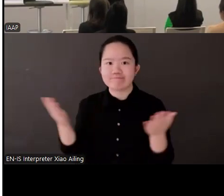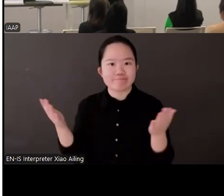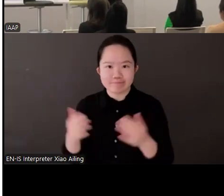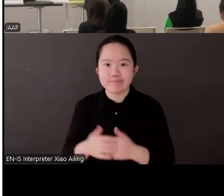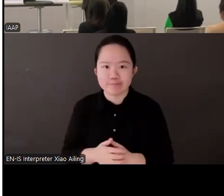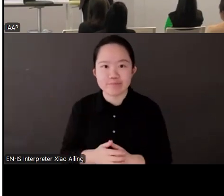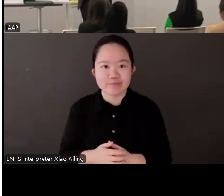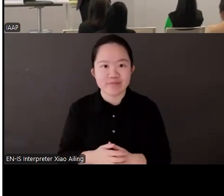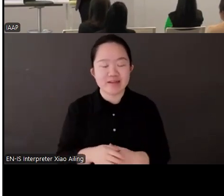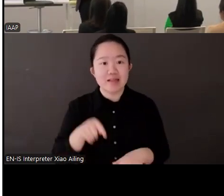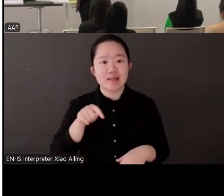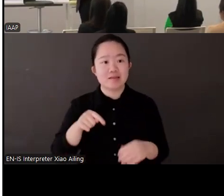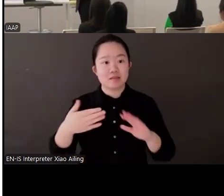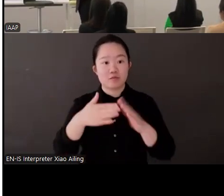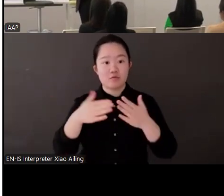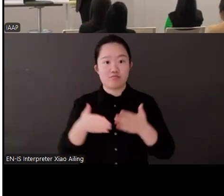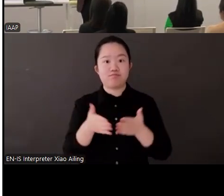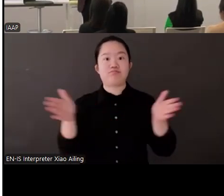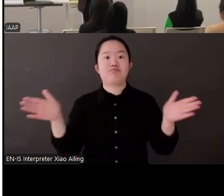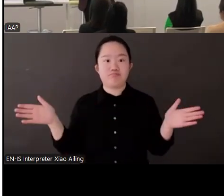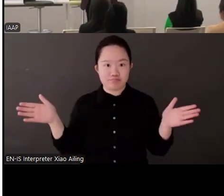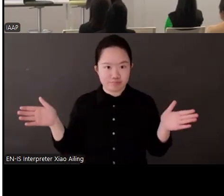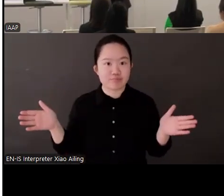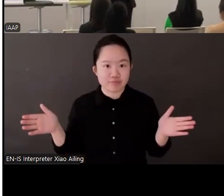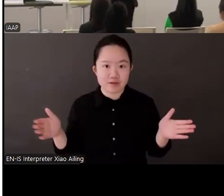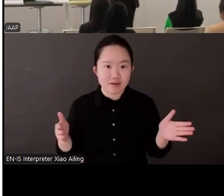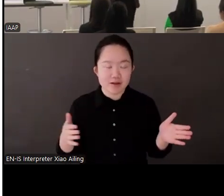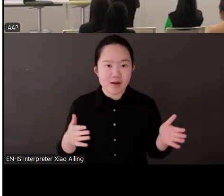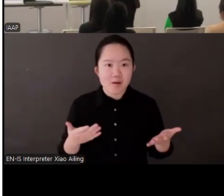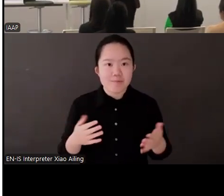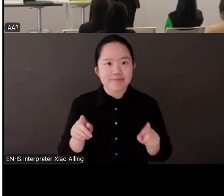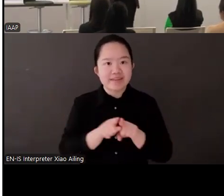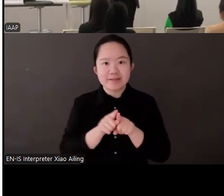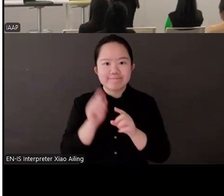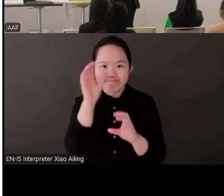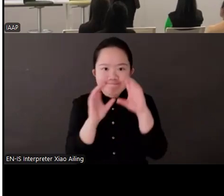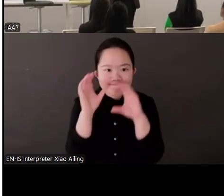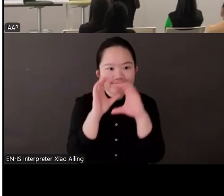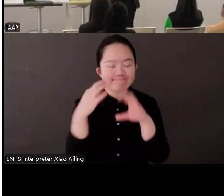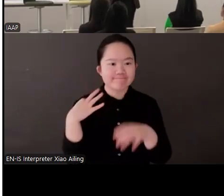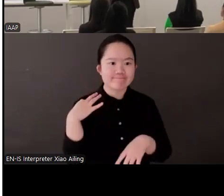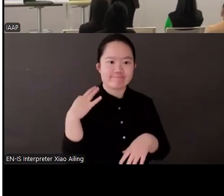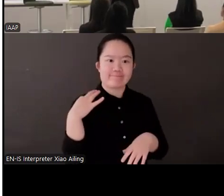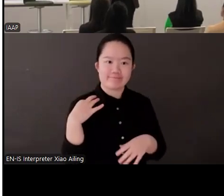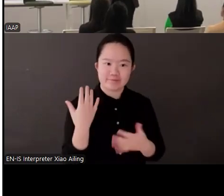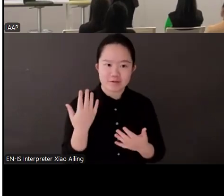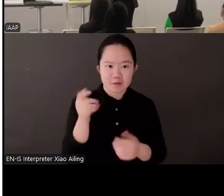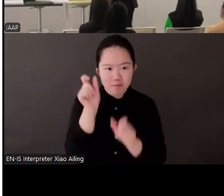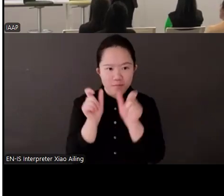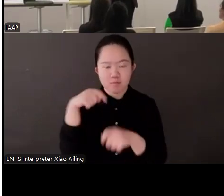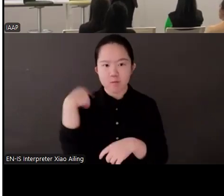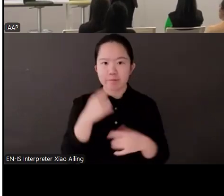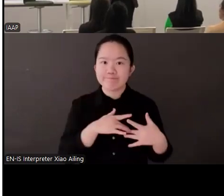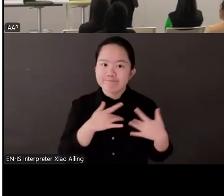than taking the certification itself. So we wanted to see if we can help out with some support, maybe